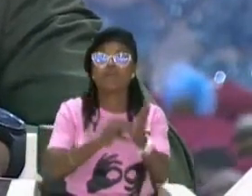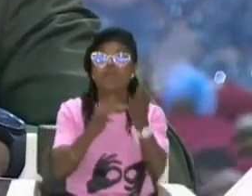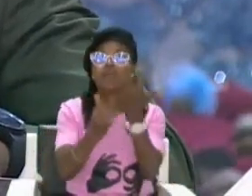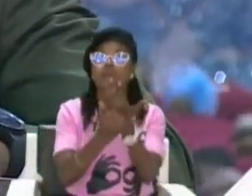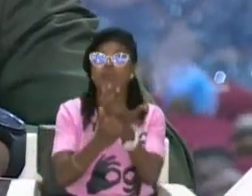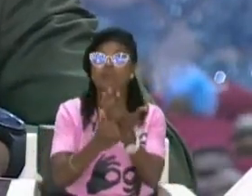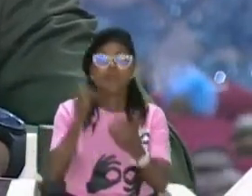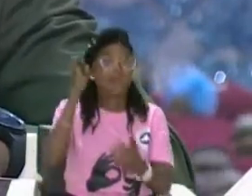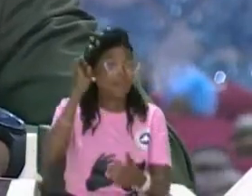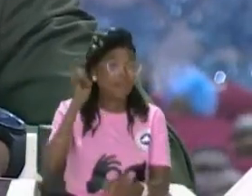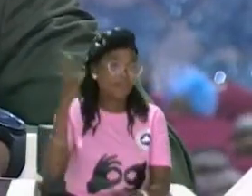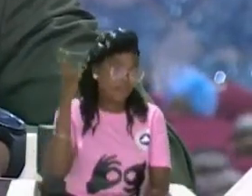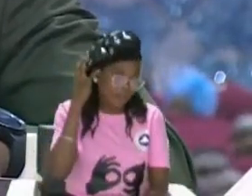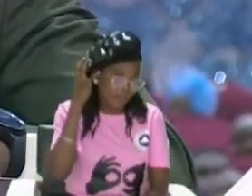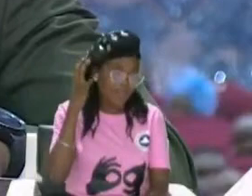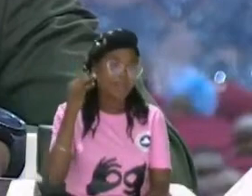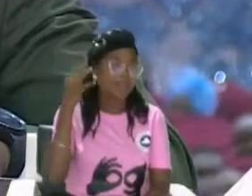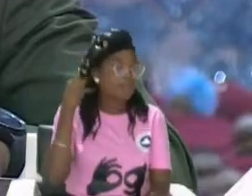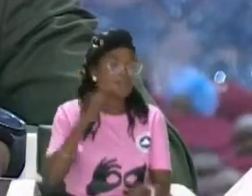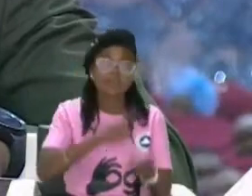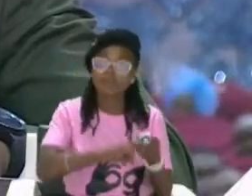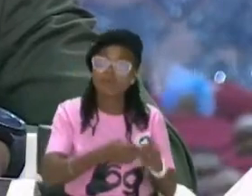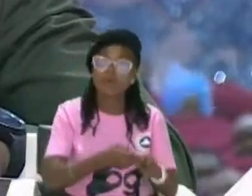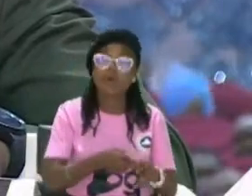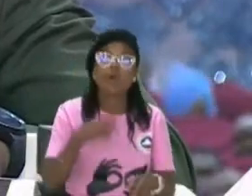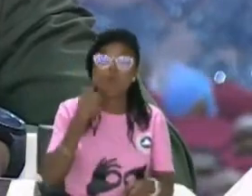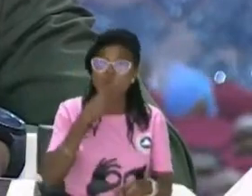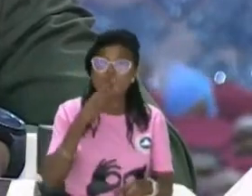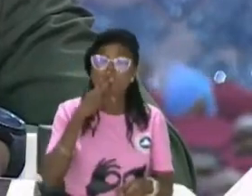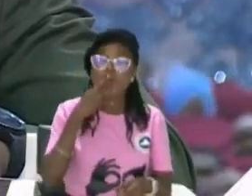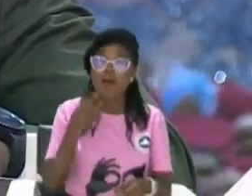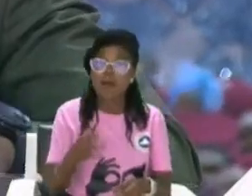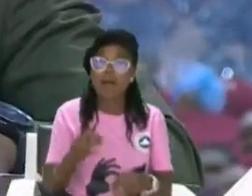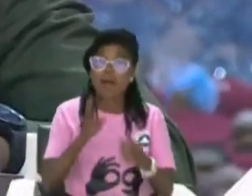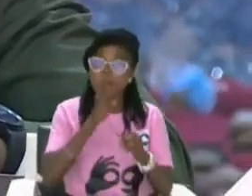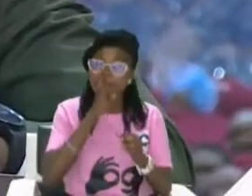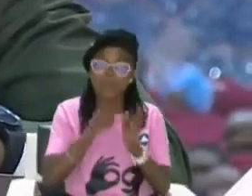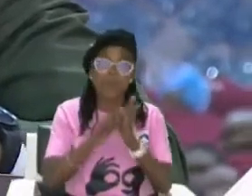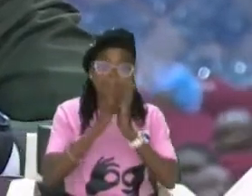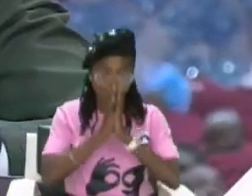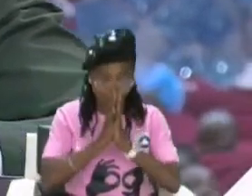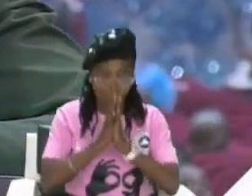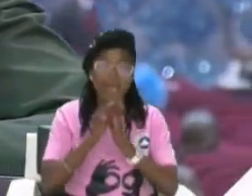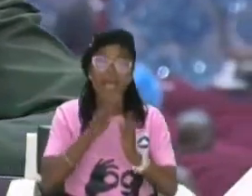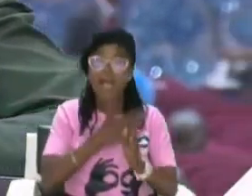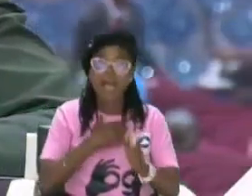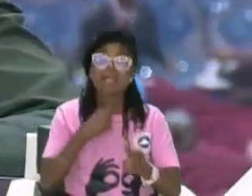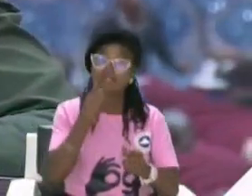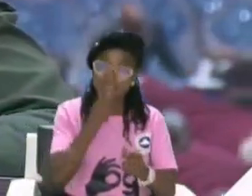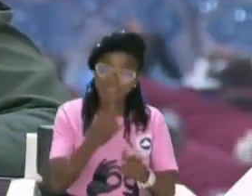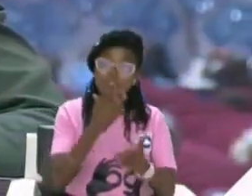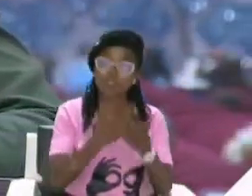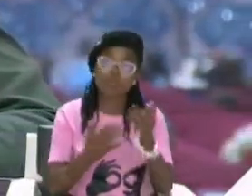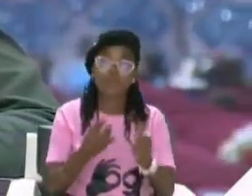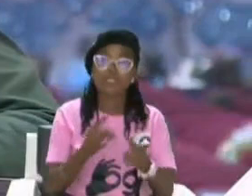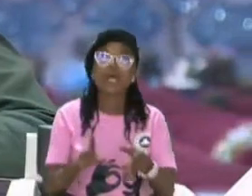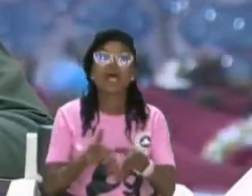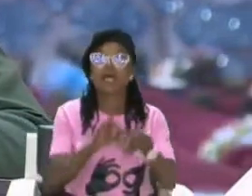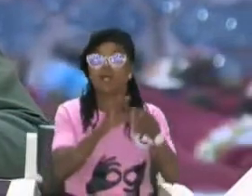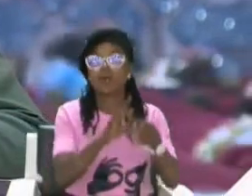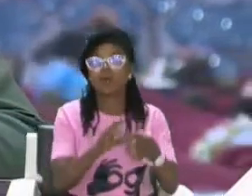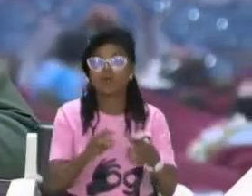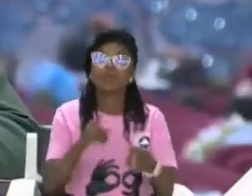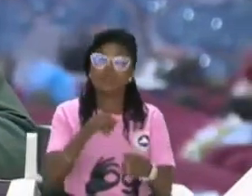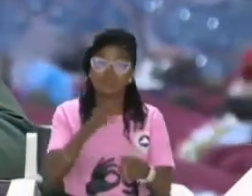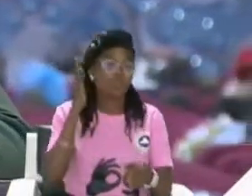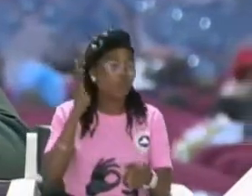he heard his neighbors who had been praying and said something along the lines of, you will